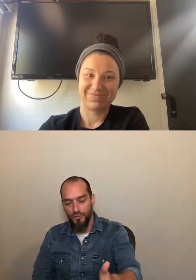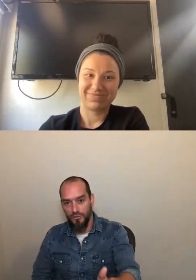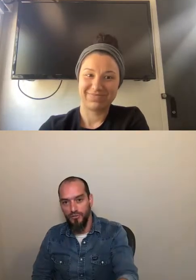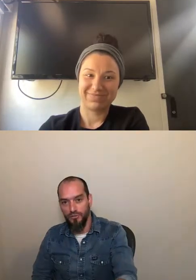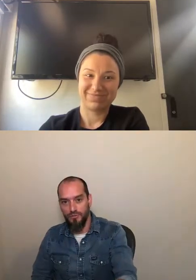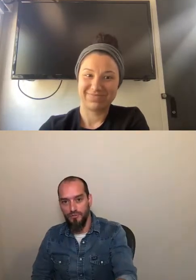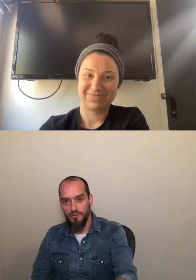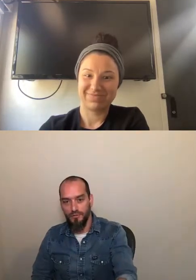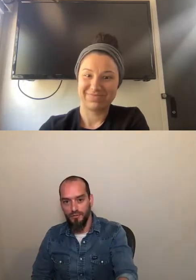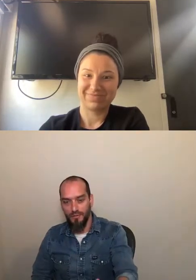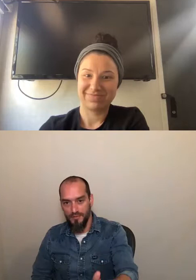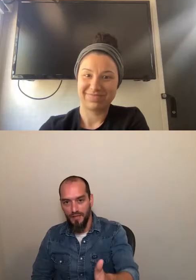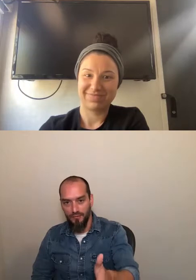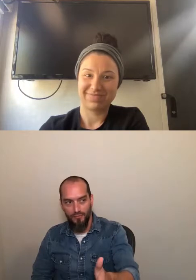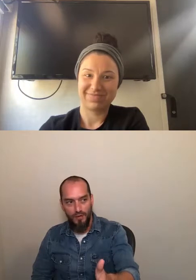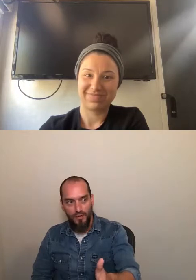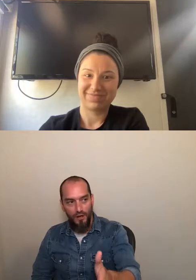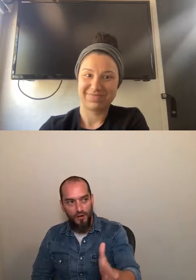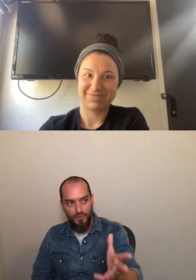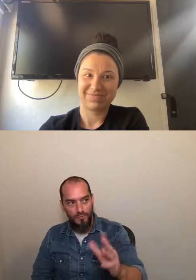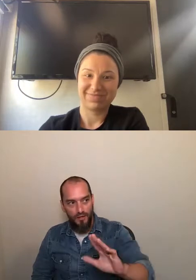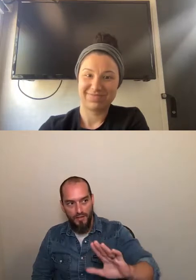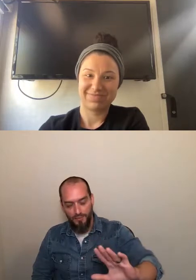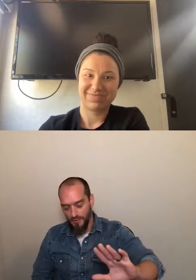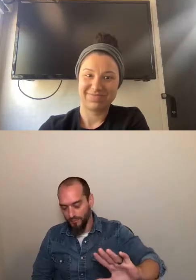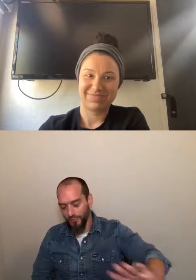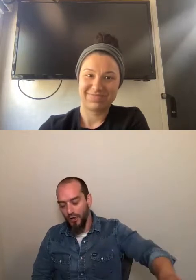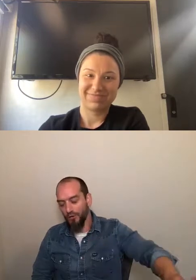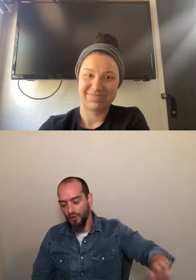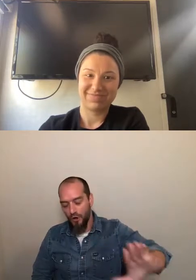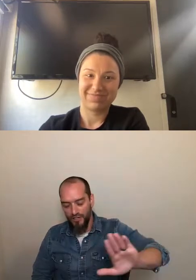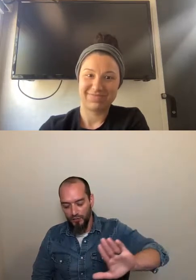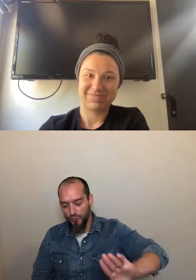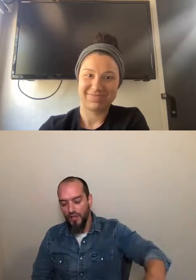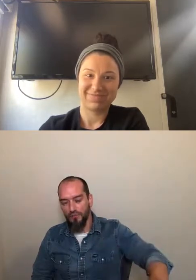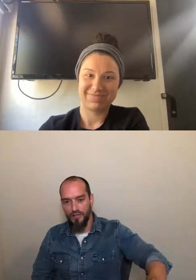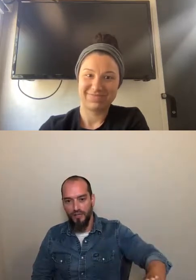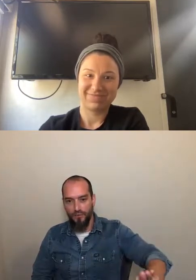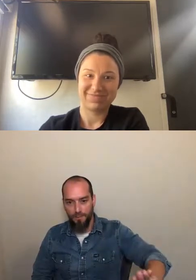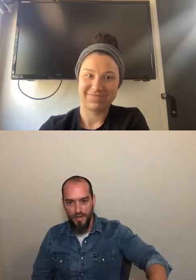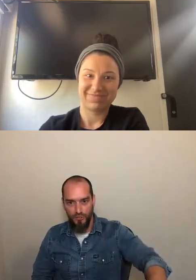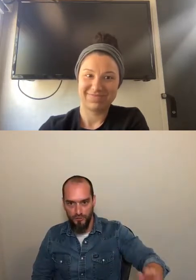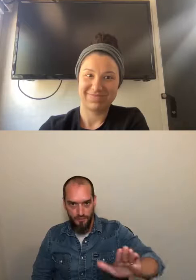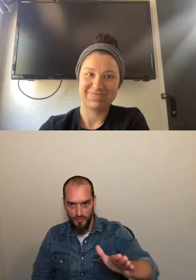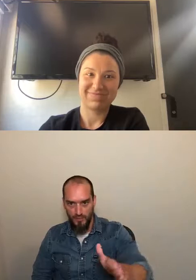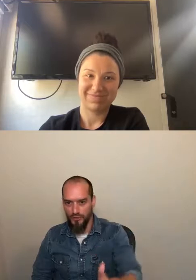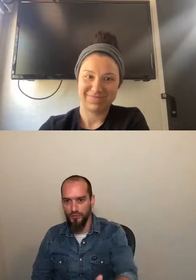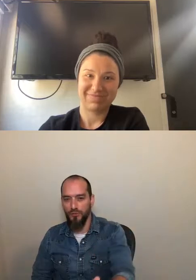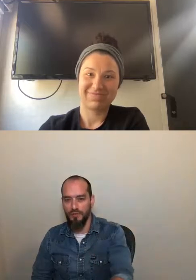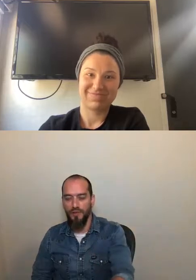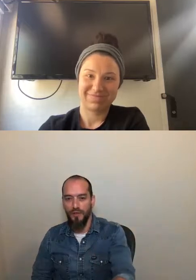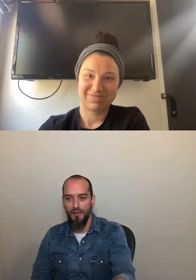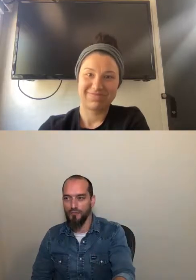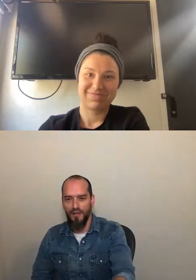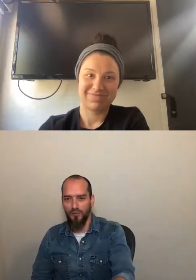money to good use instead of all this money that's being blown on irrelevant information? Meaning good use